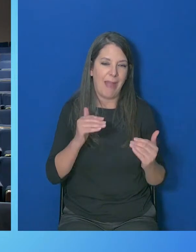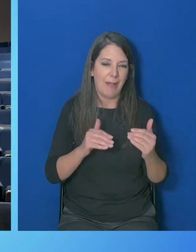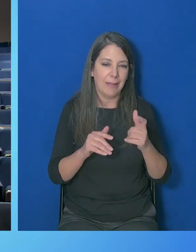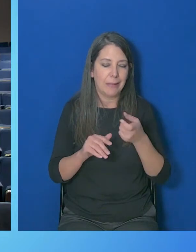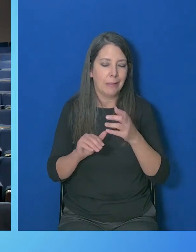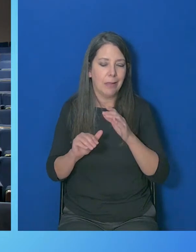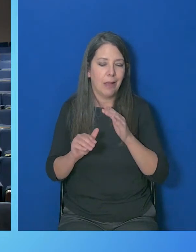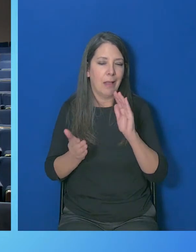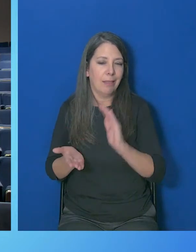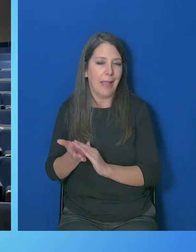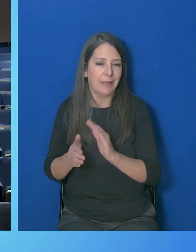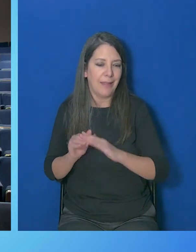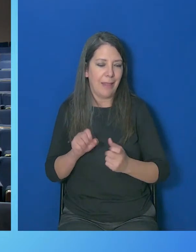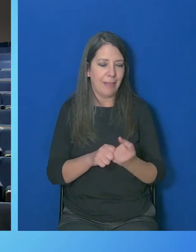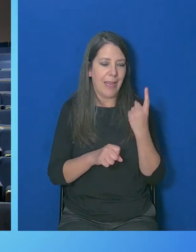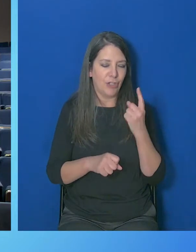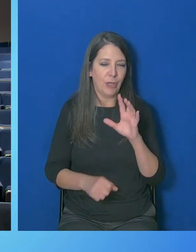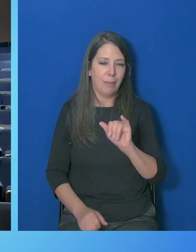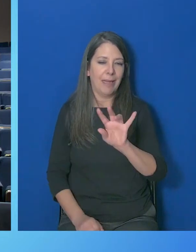year by